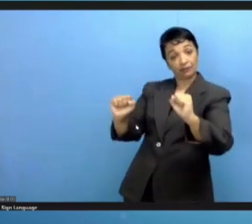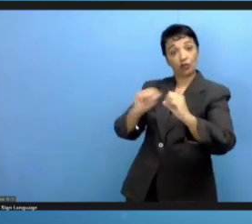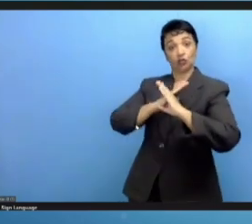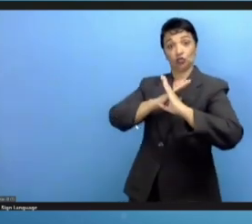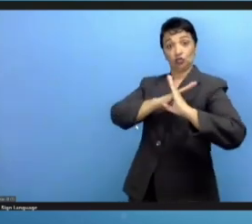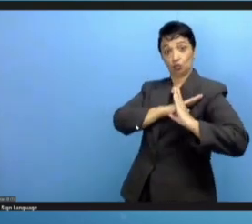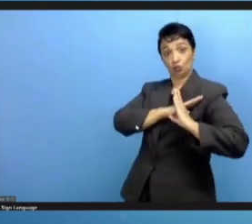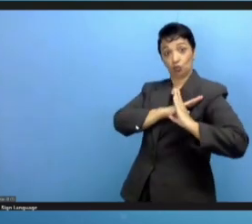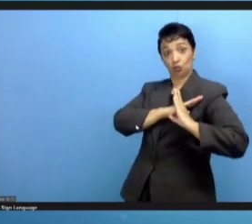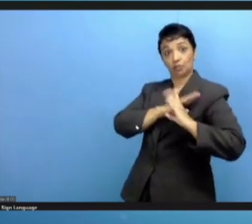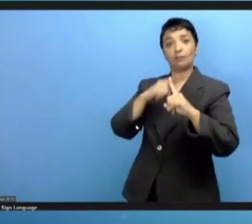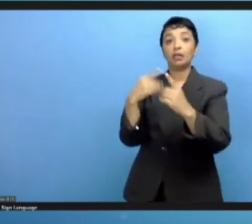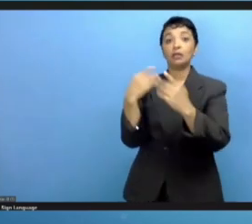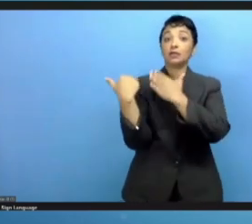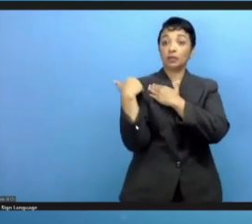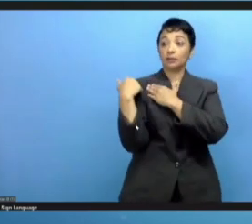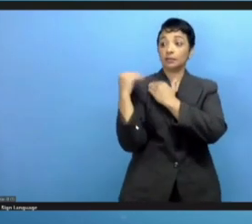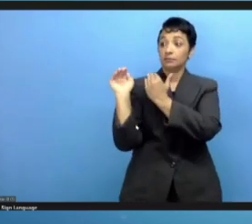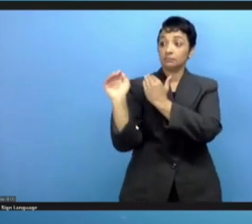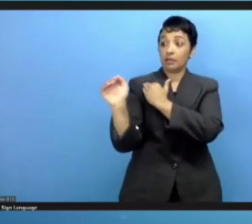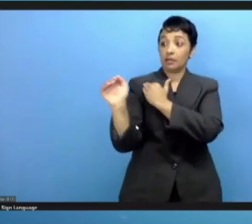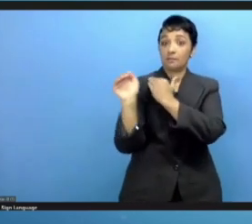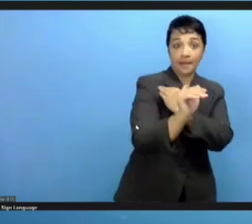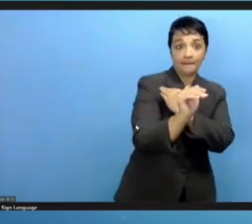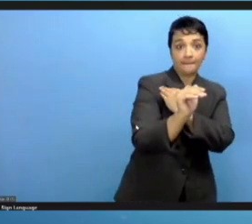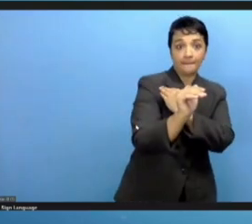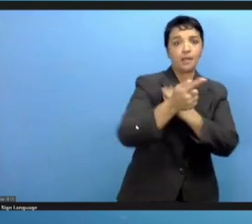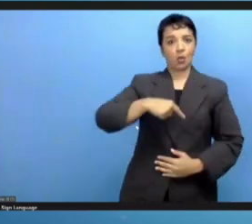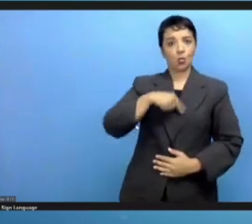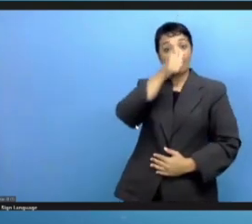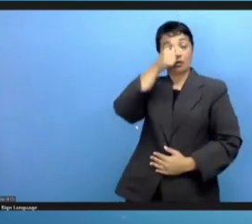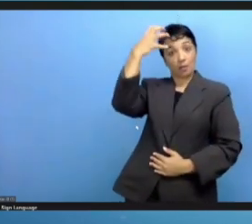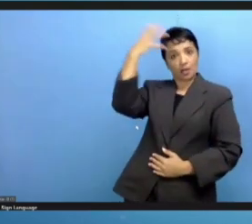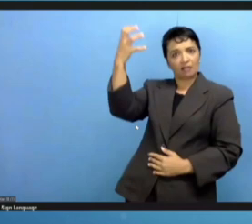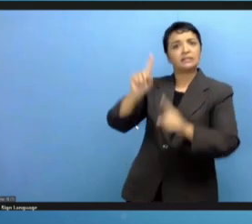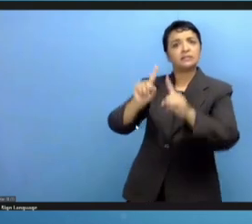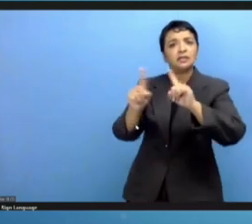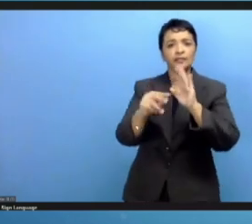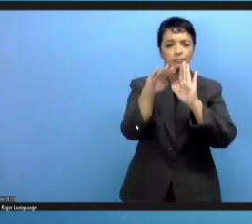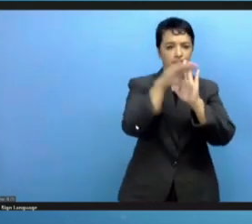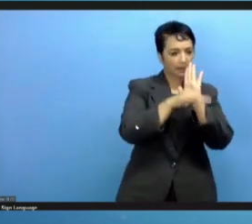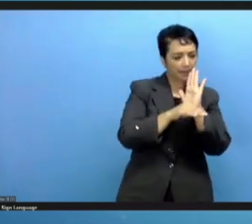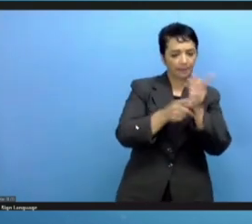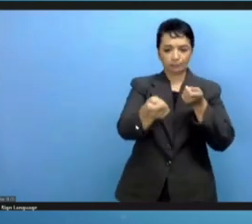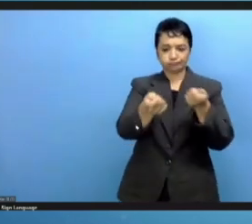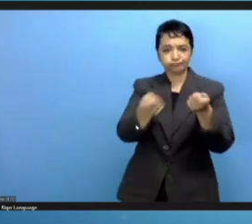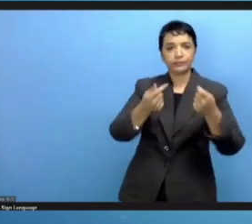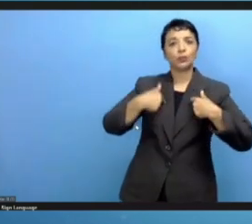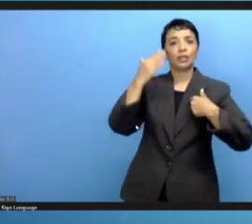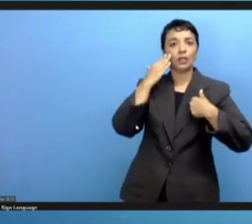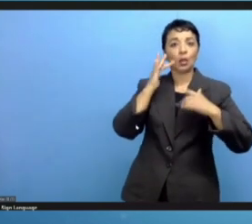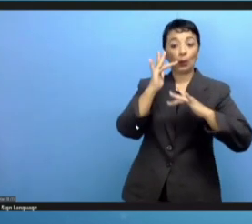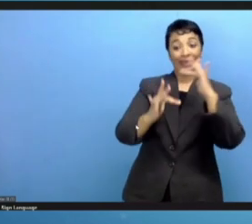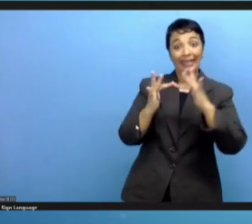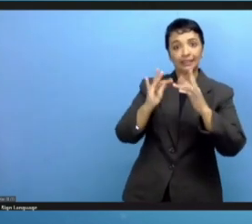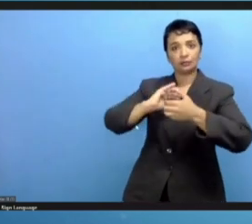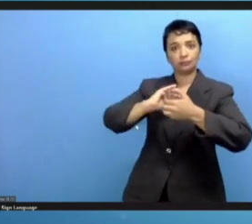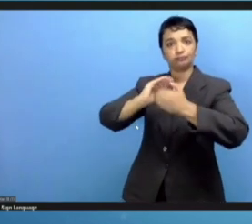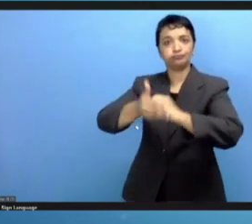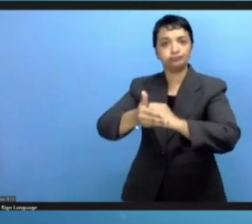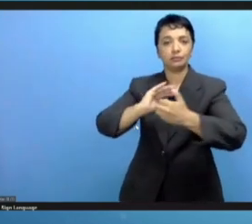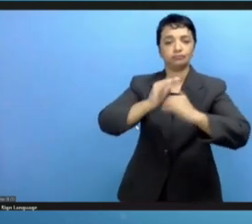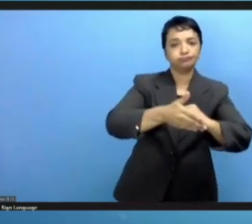the government has taken various measures to strengthen national cybersecurity and institutions. Besides protecting